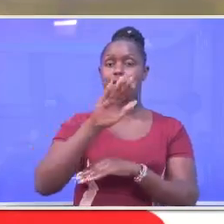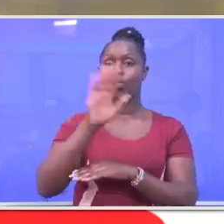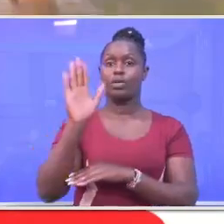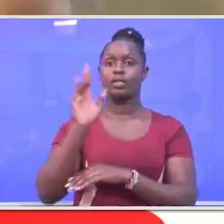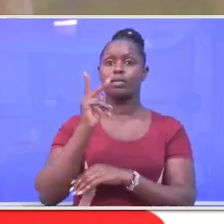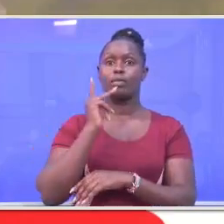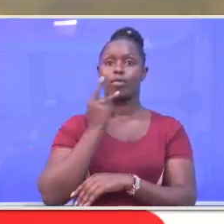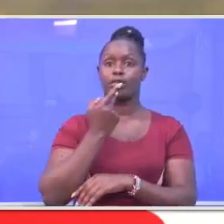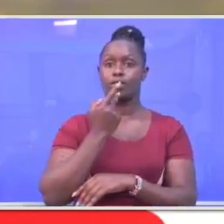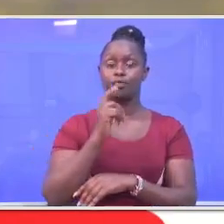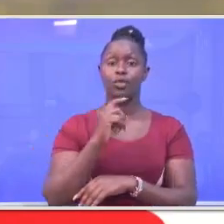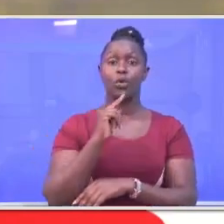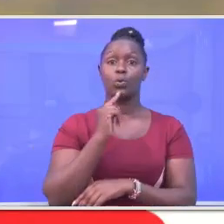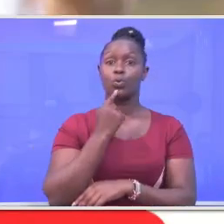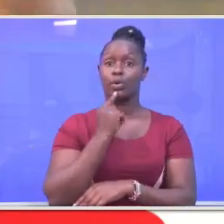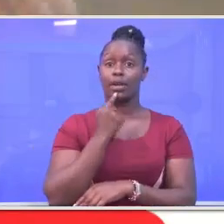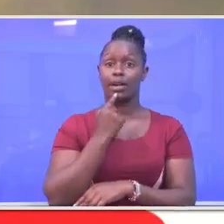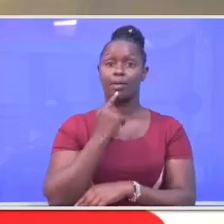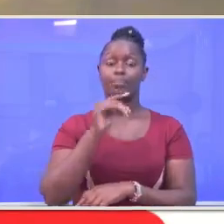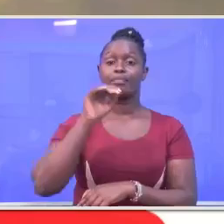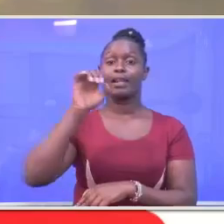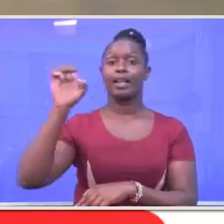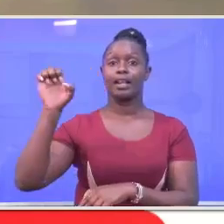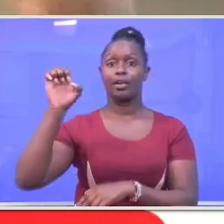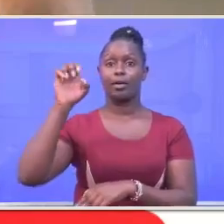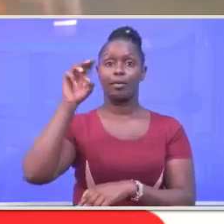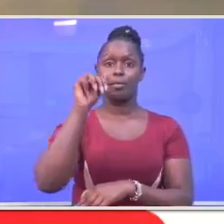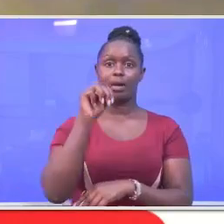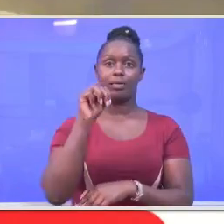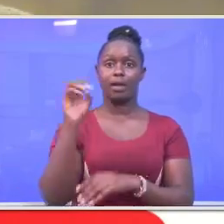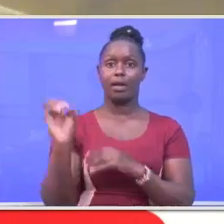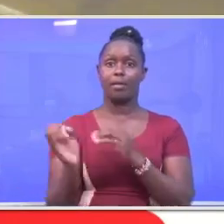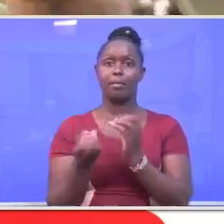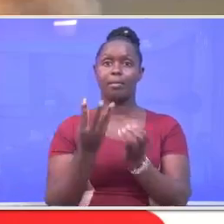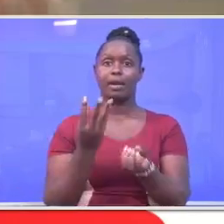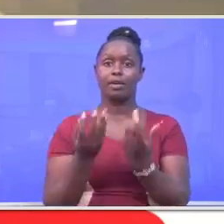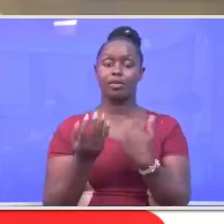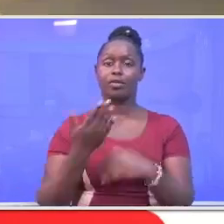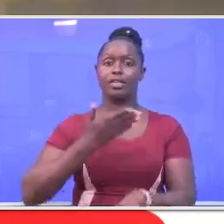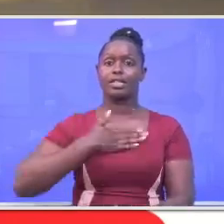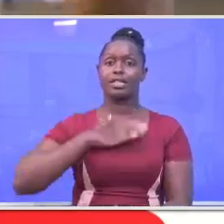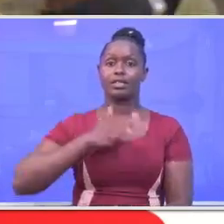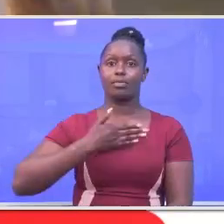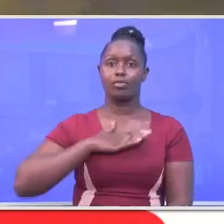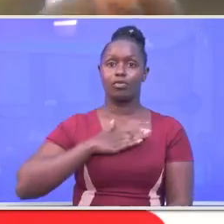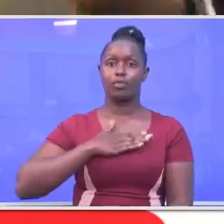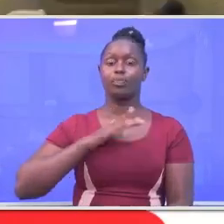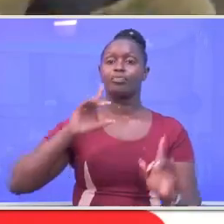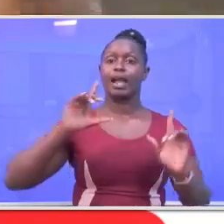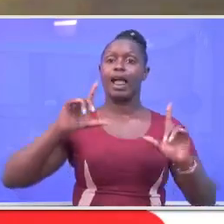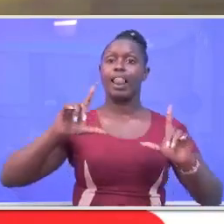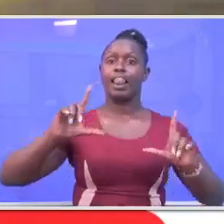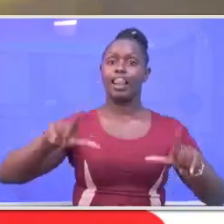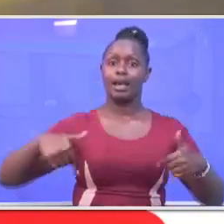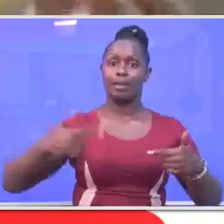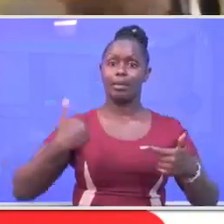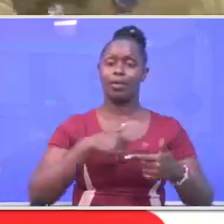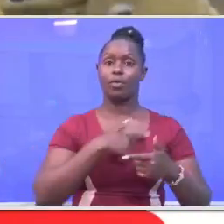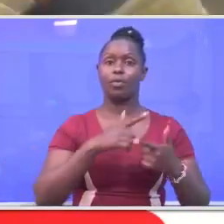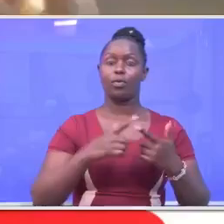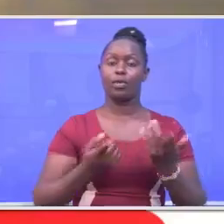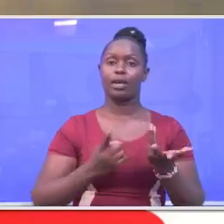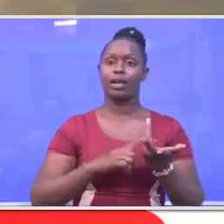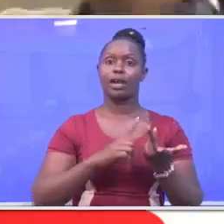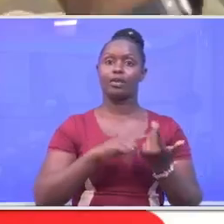Turkana, Elgeyo Marakwet, Baringo, Samburu, Laikipia, we are putting them together